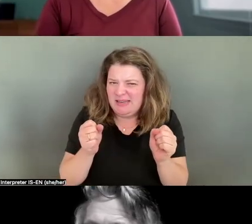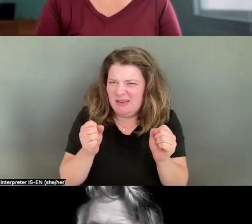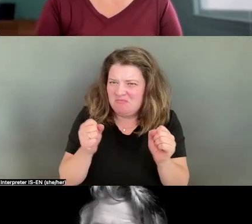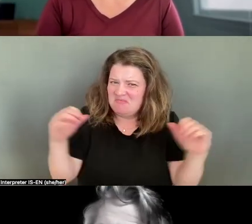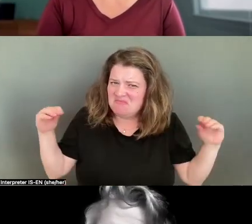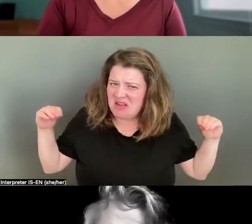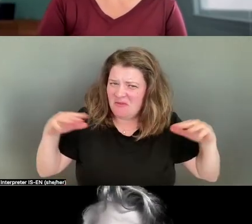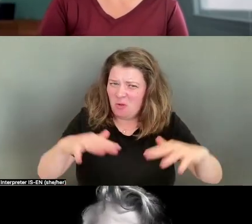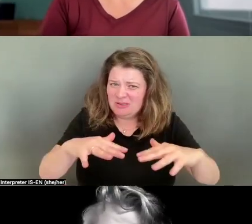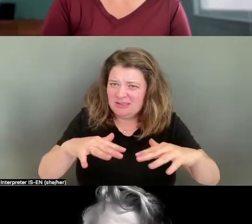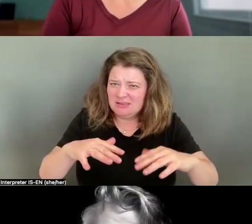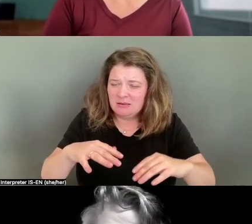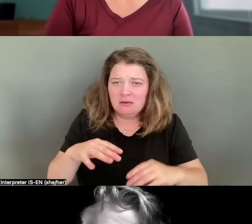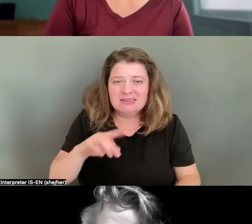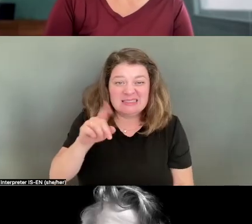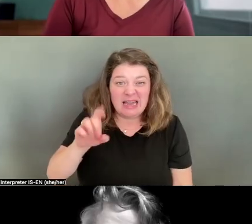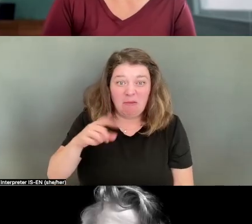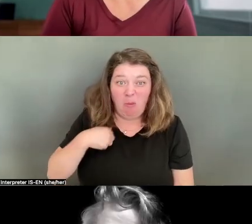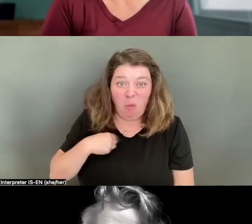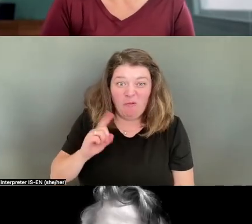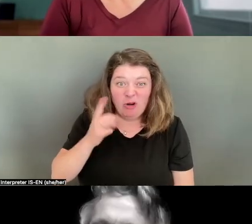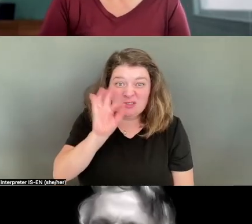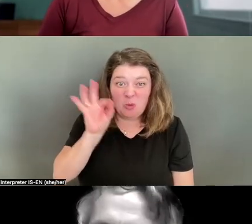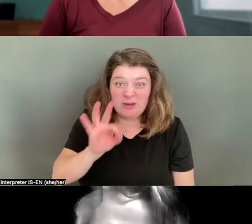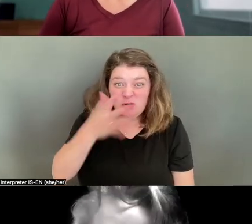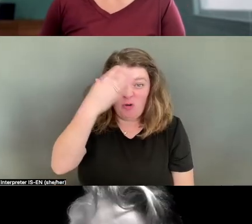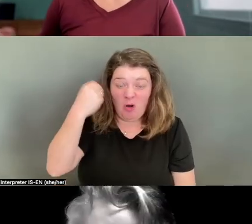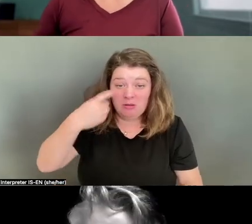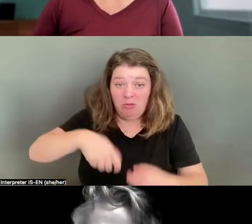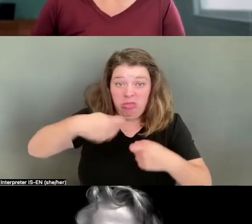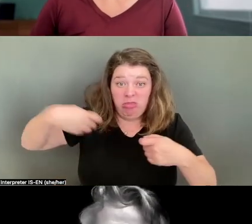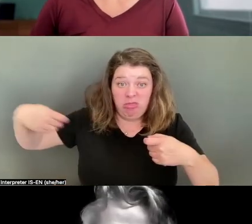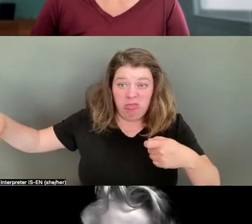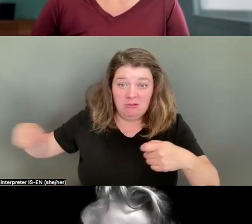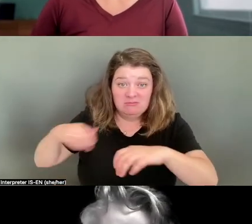I already forgot the first question, so I'm going to start with the second one.